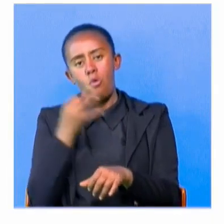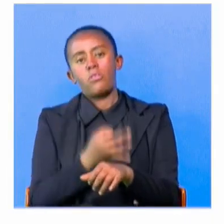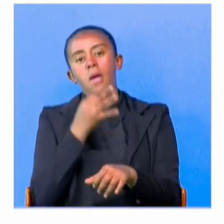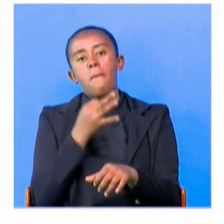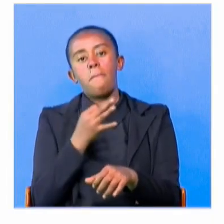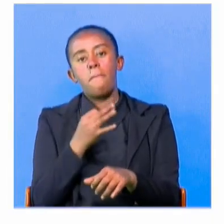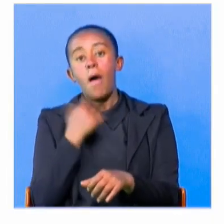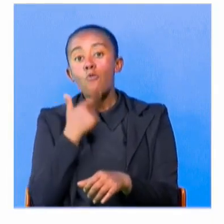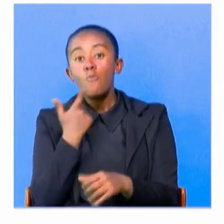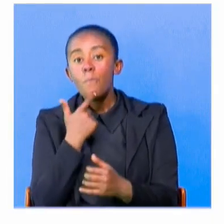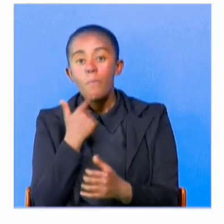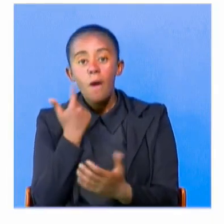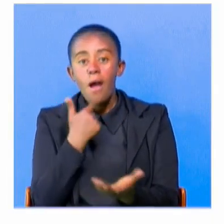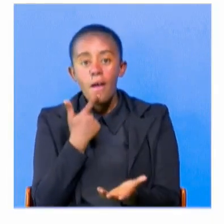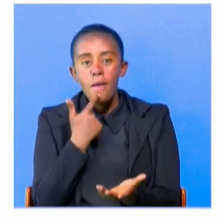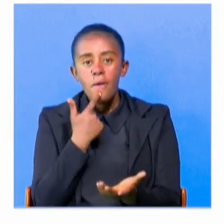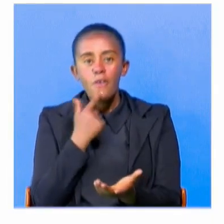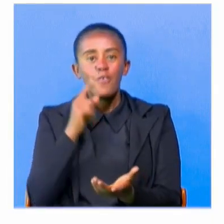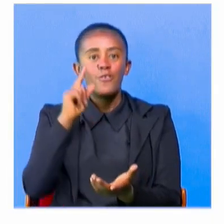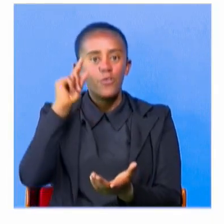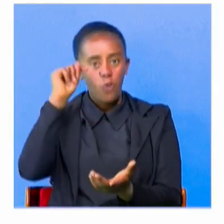By whom? By Tawfiq.